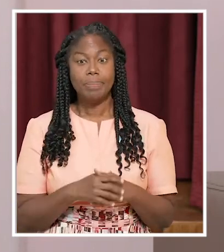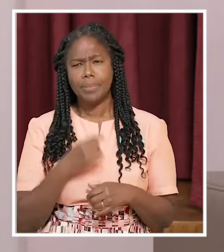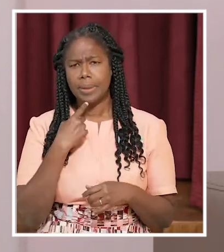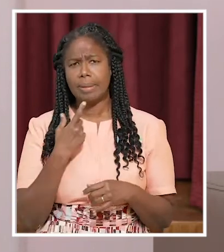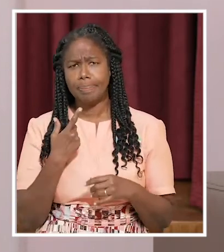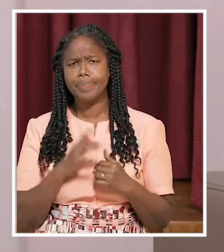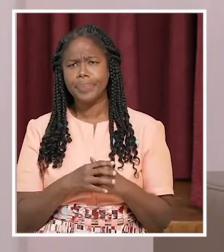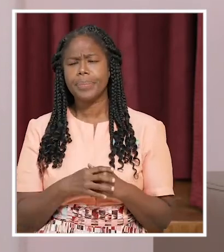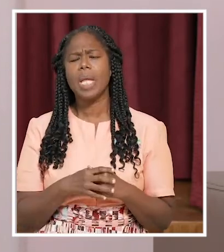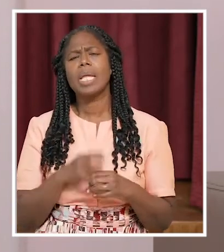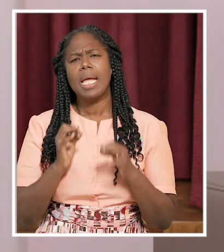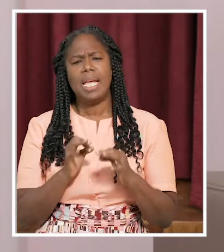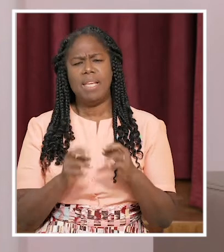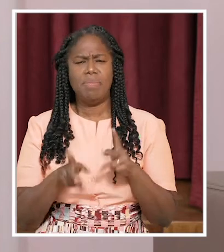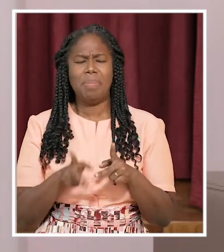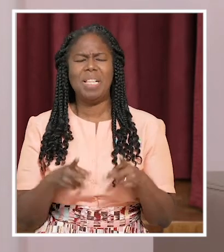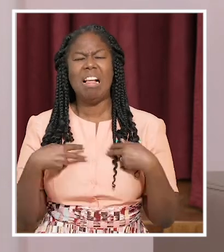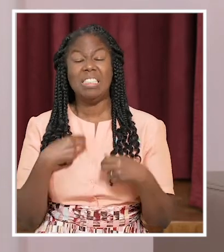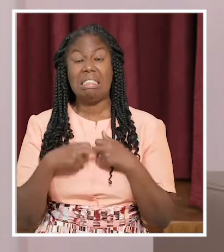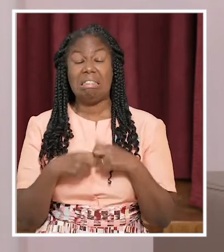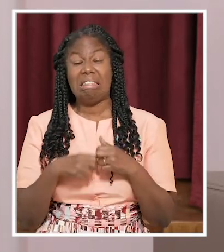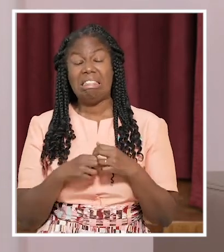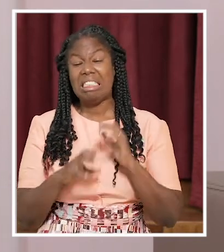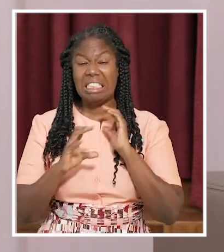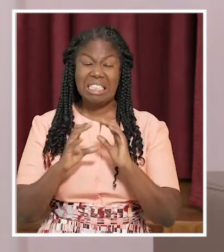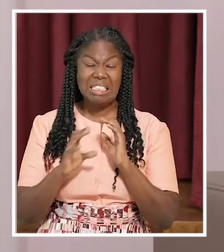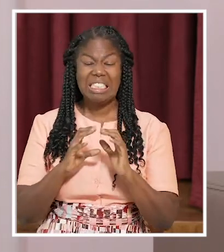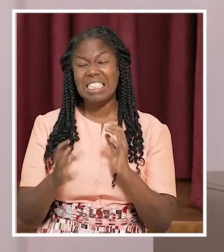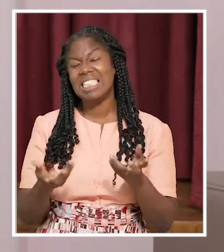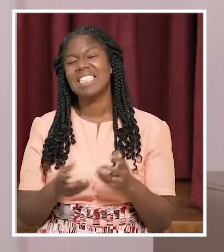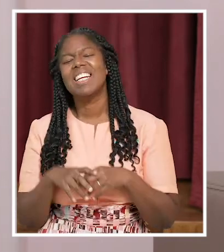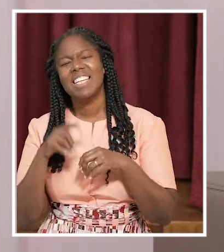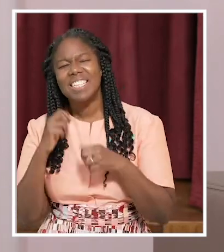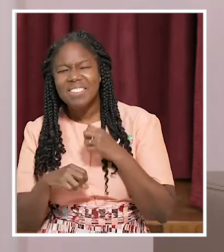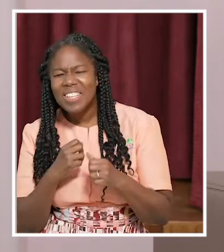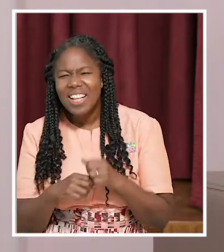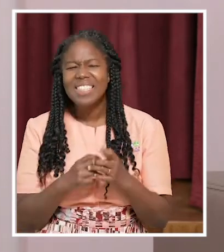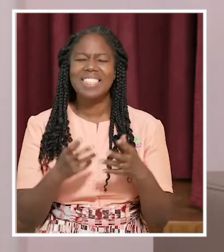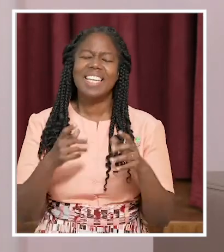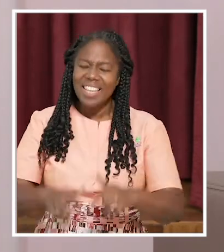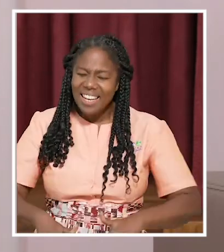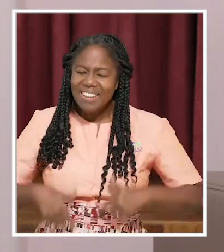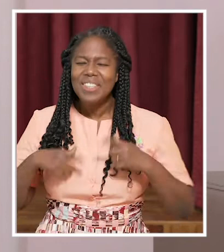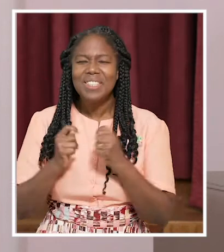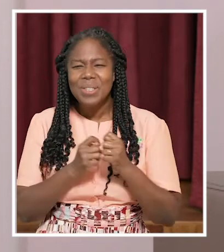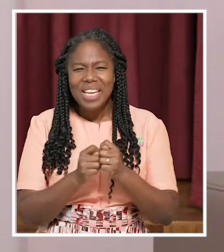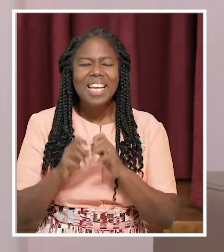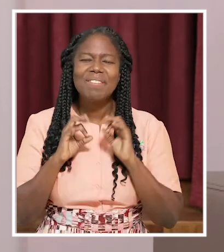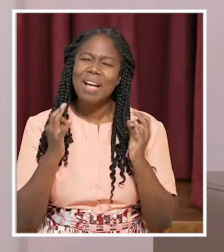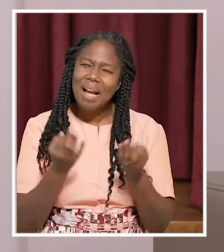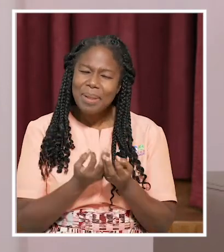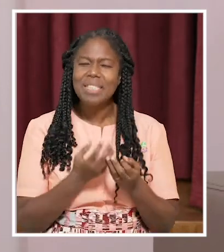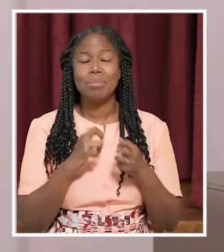difficulty communicating or getting along. And in some cases were escaping from that by going to school or to work or wherever. Right.